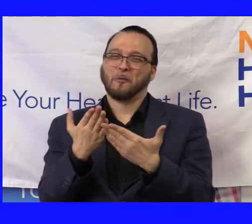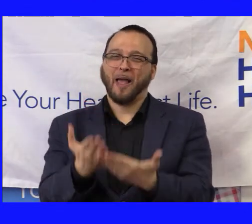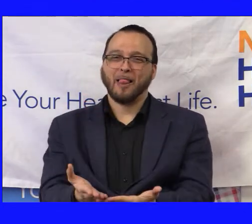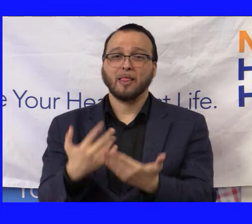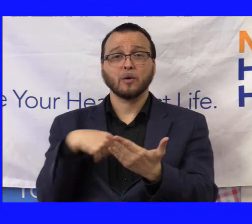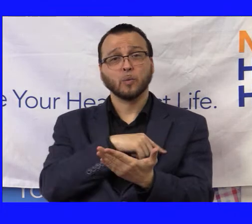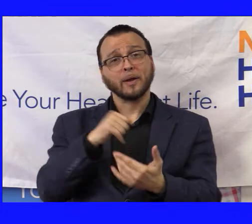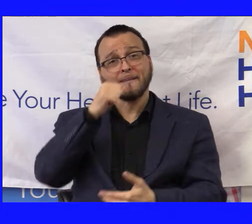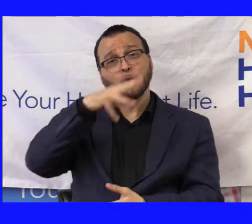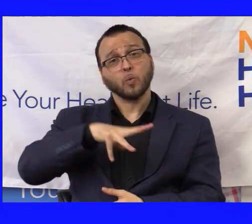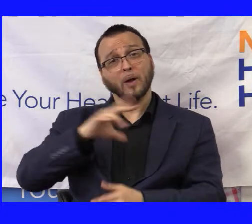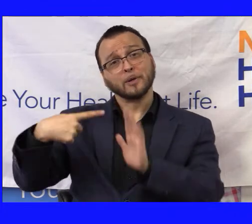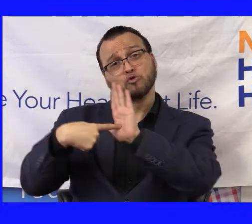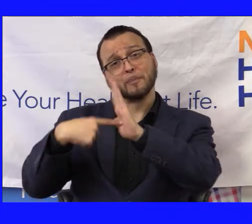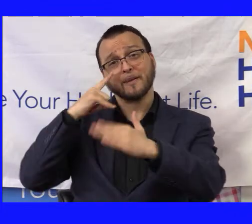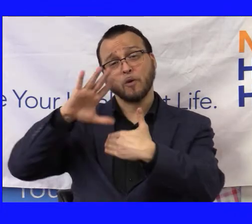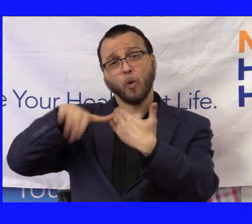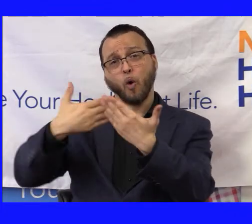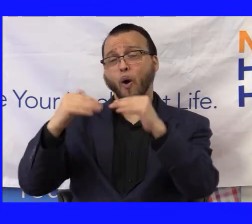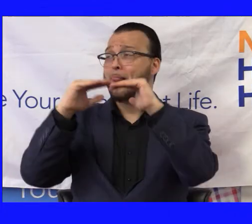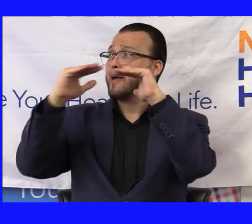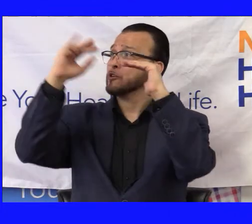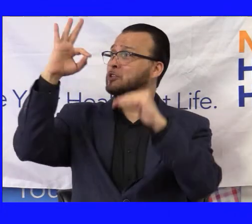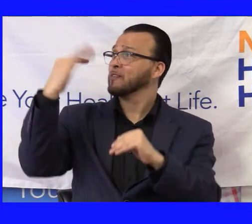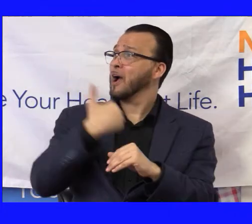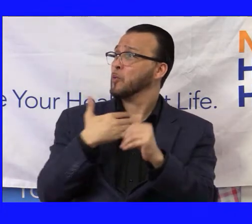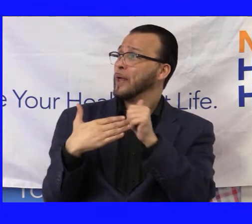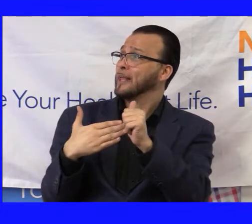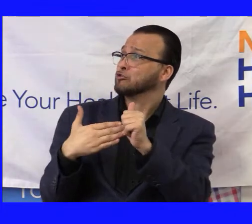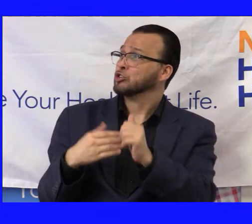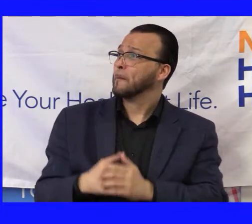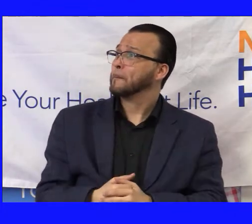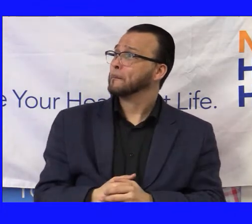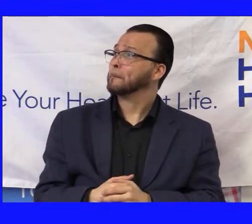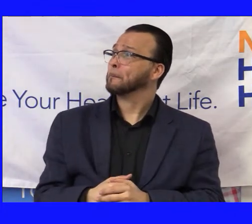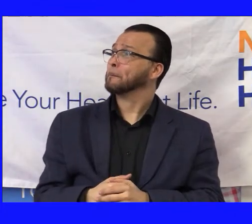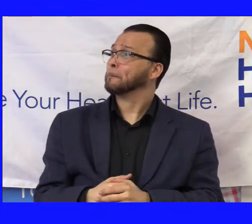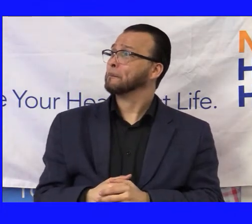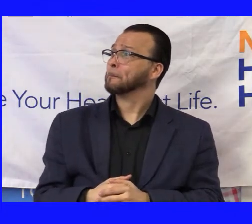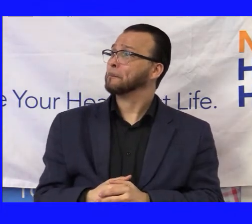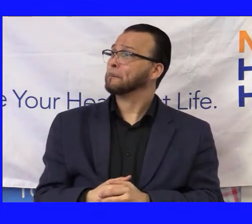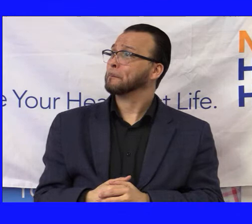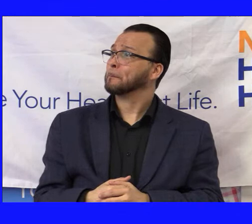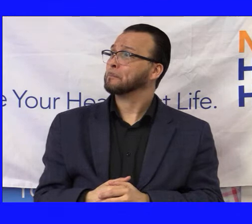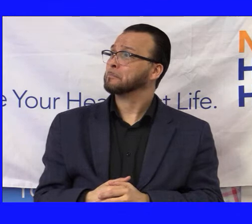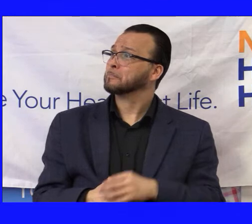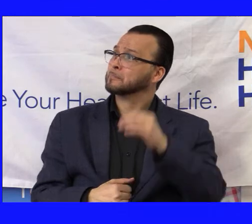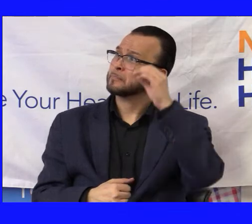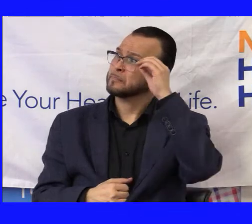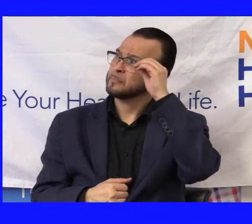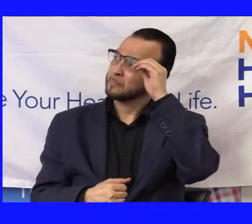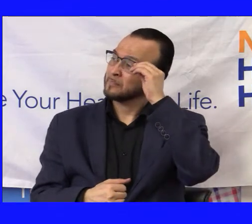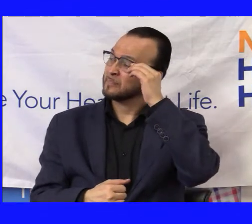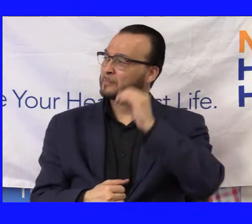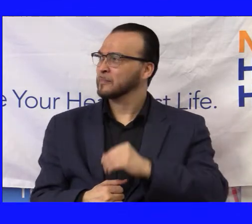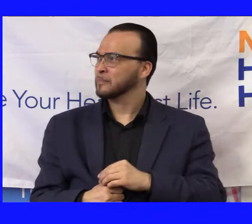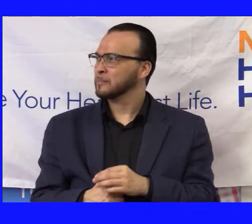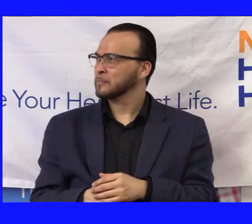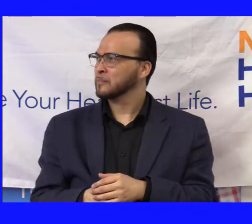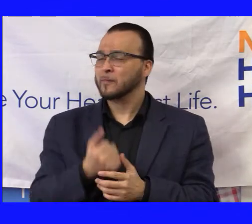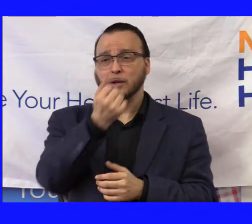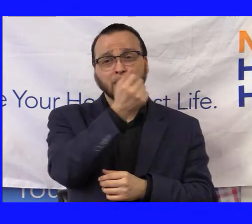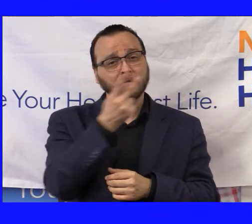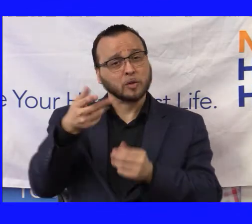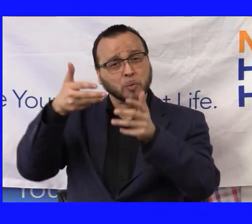have women represented at all levels of our leadership. Next slide, please. So just a few